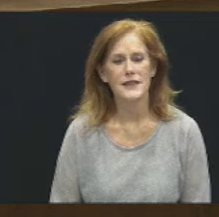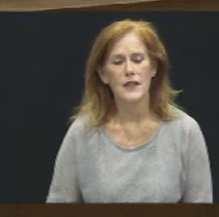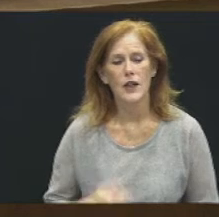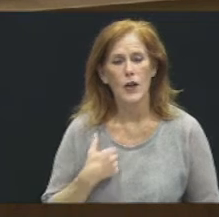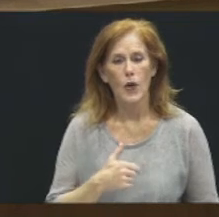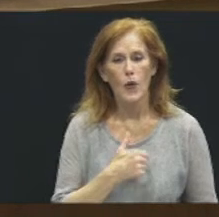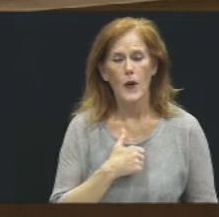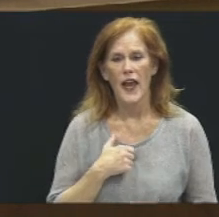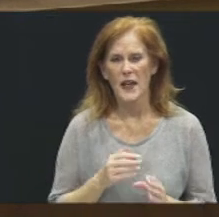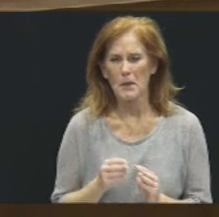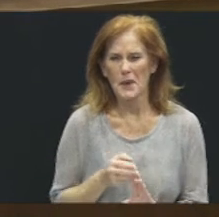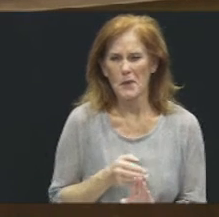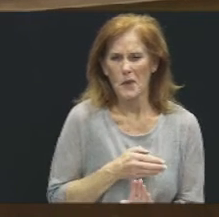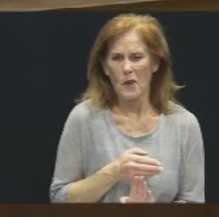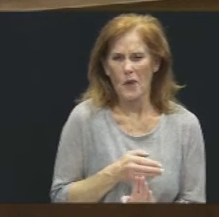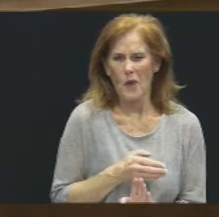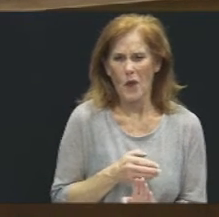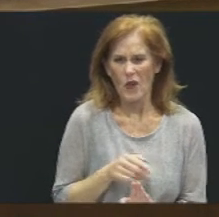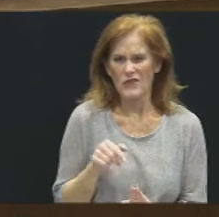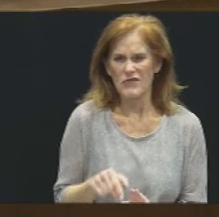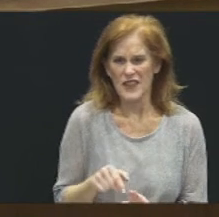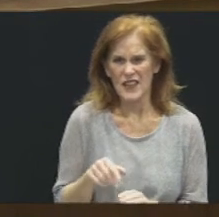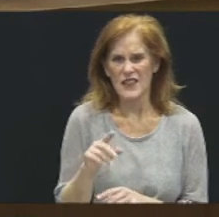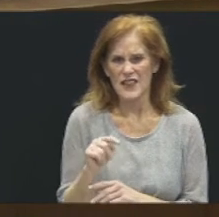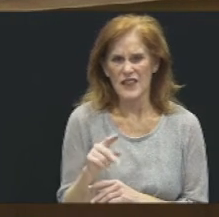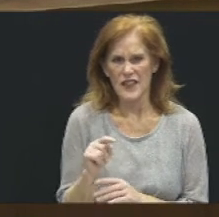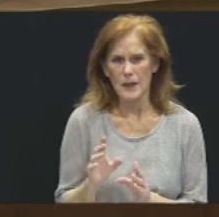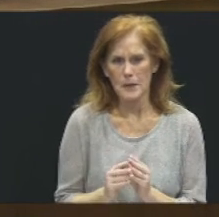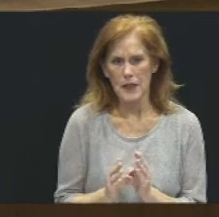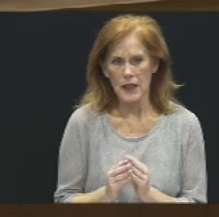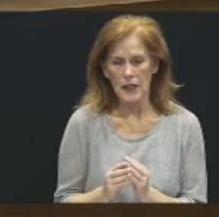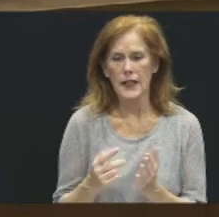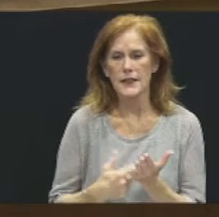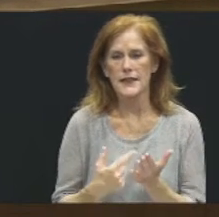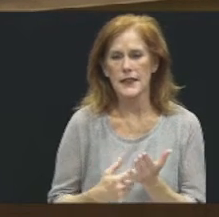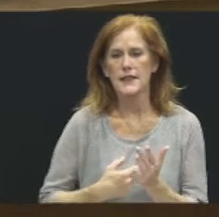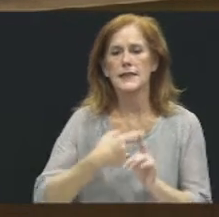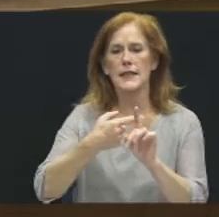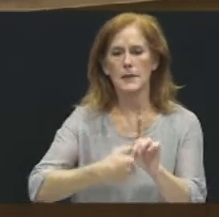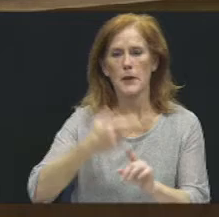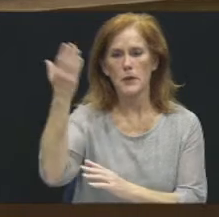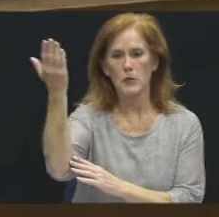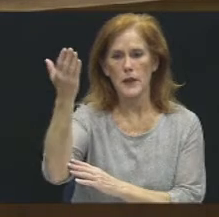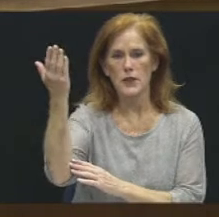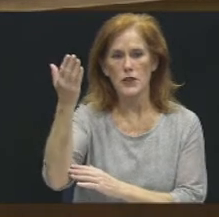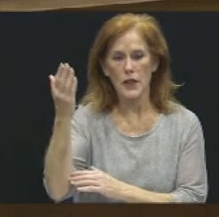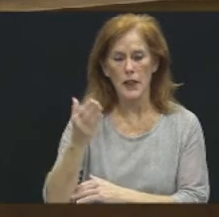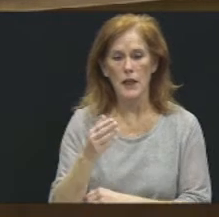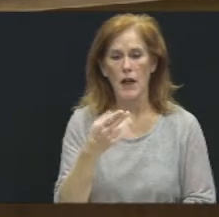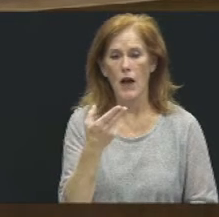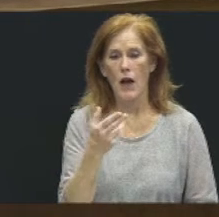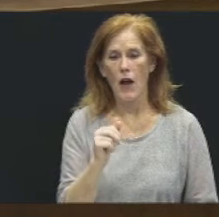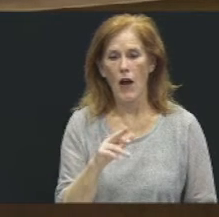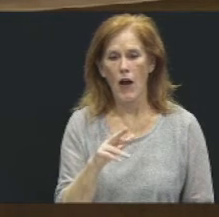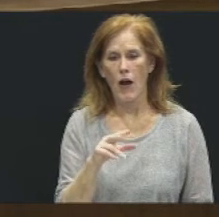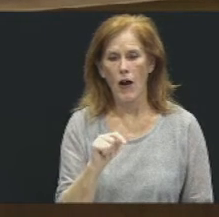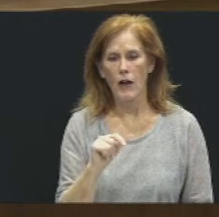had a pre-meeting, discussed our presentation next month, which will be the Heartland